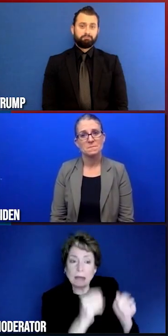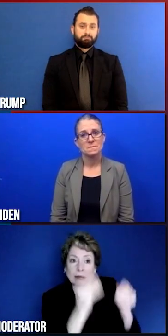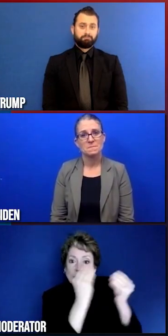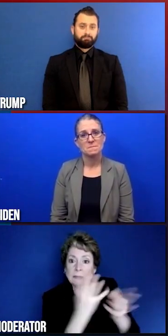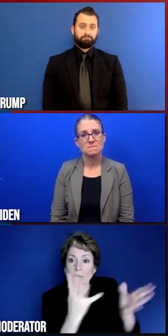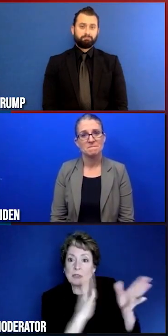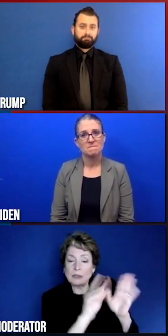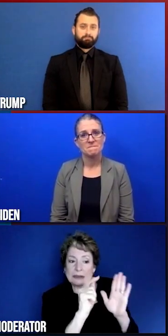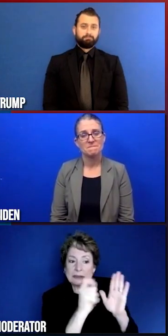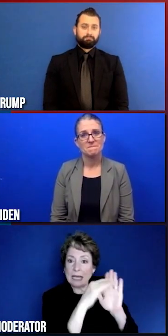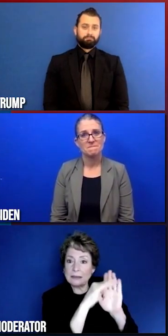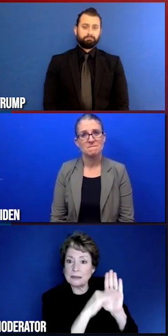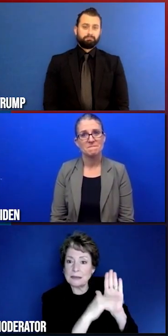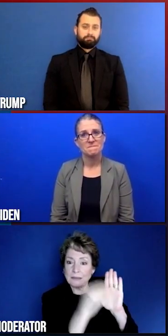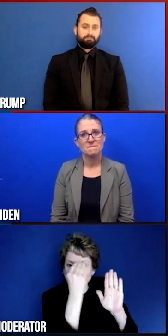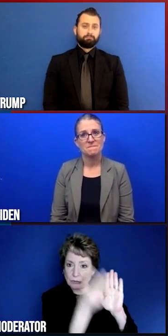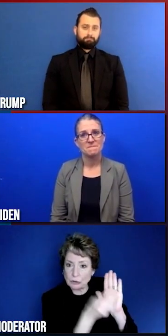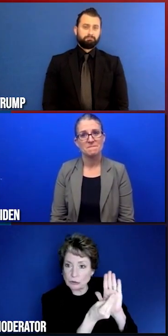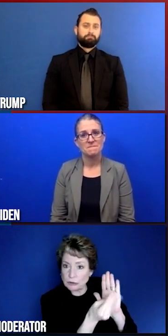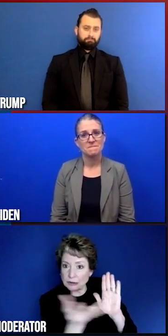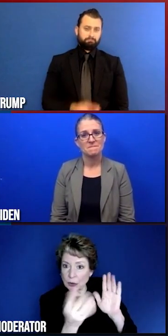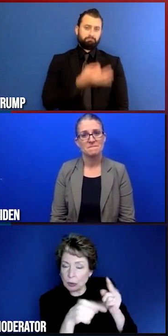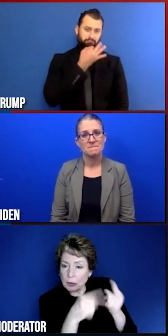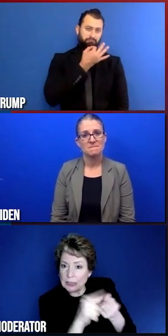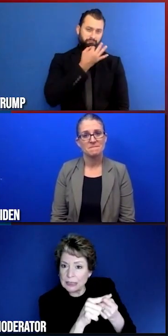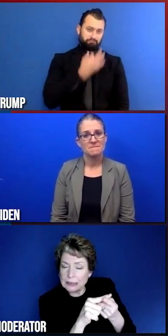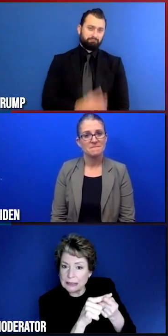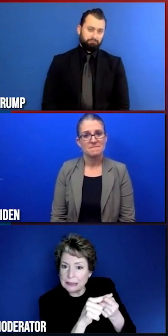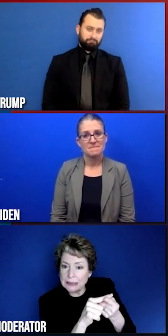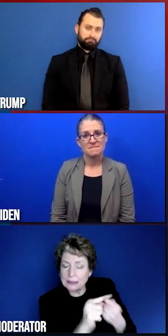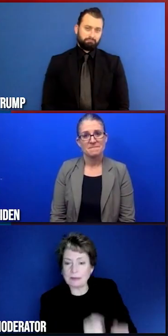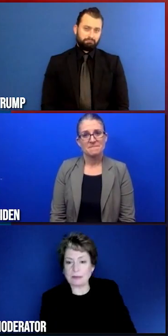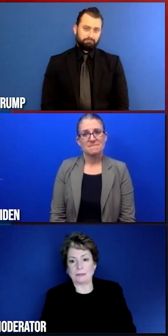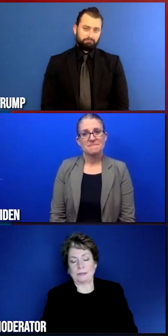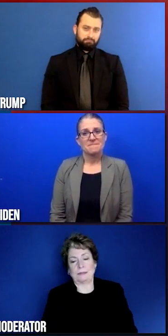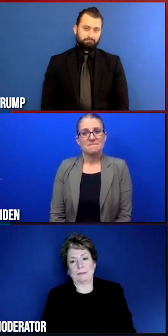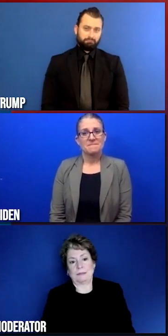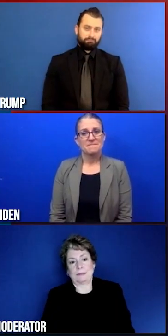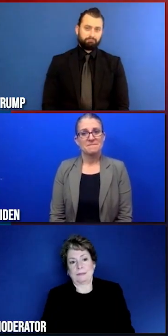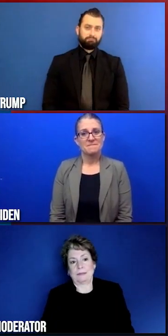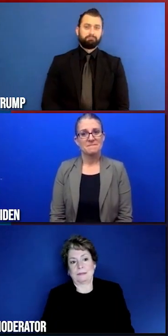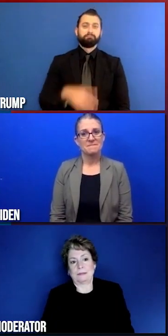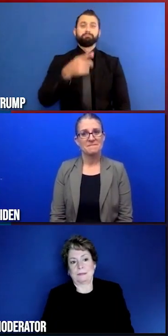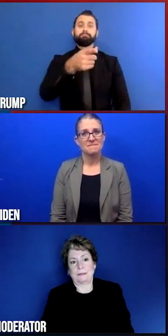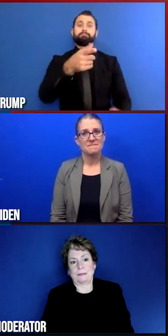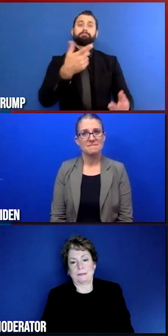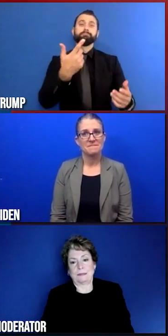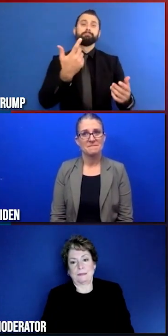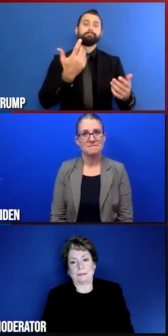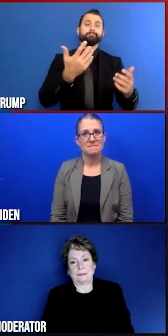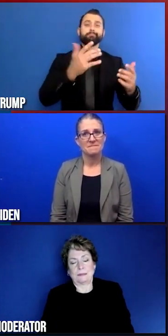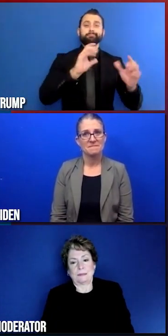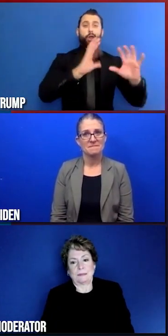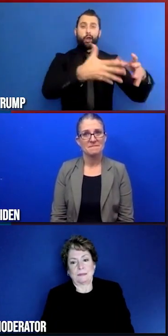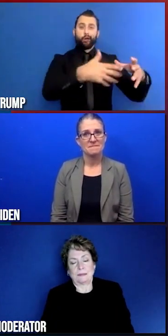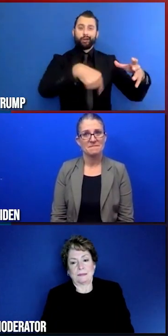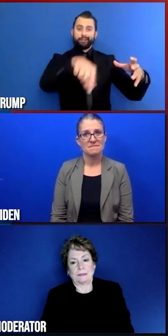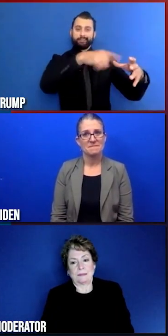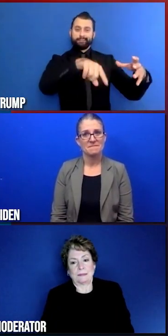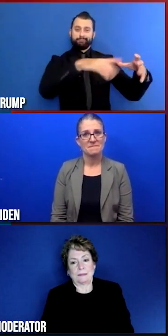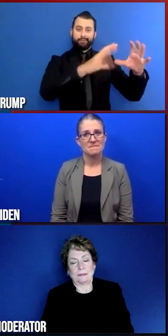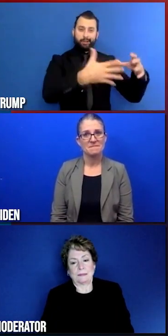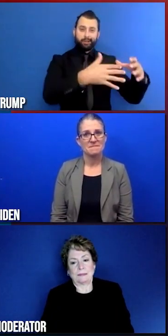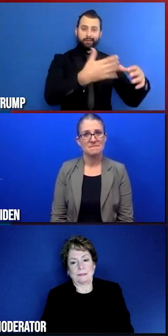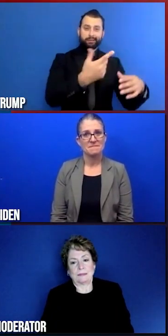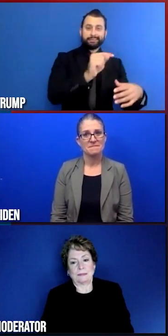treated worse than the Tea Party got treated. Because I have a lot of people in there, deep down in the IRS, they treat me horribly. We made a deal, it